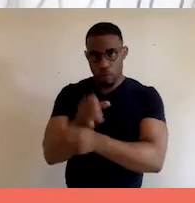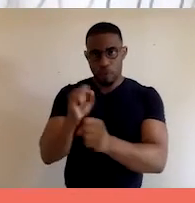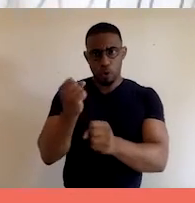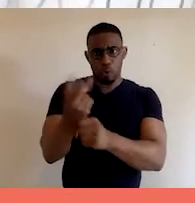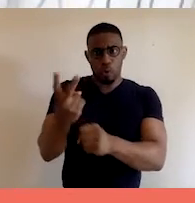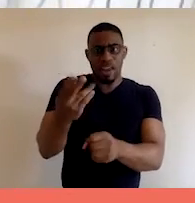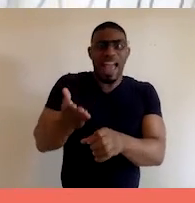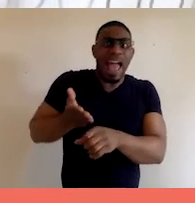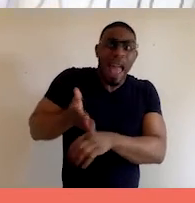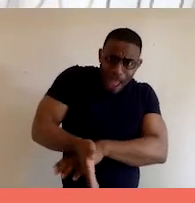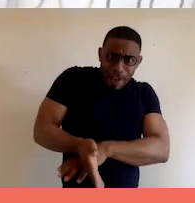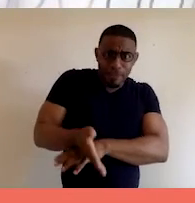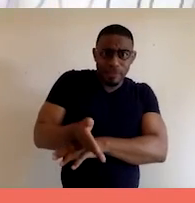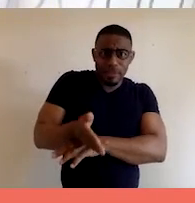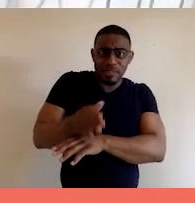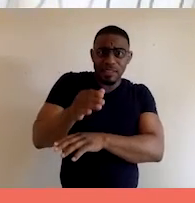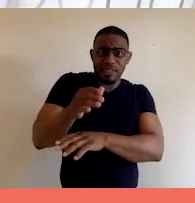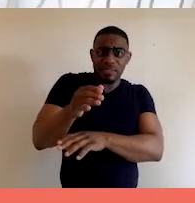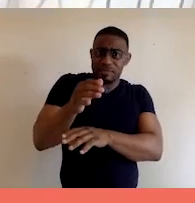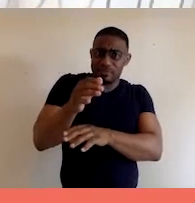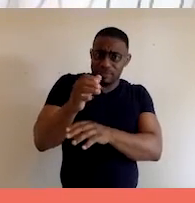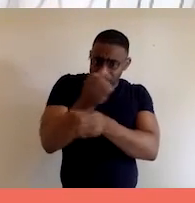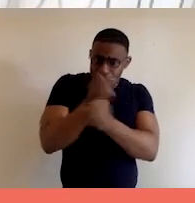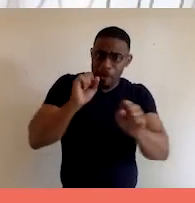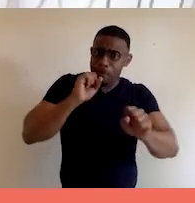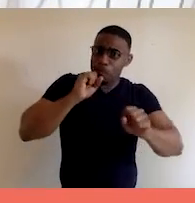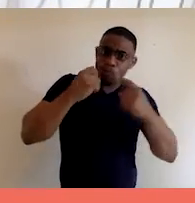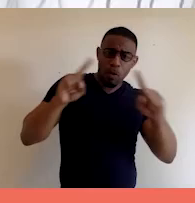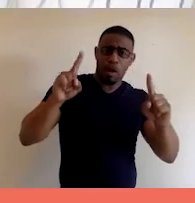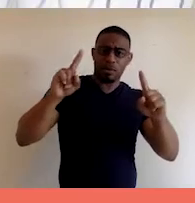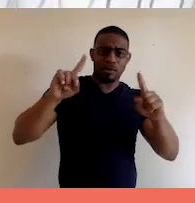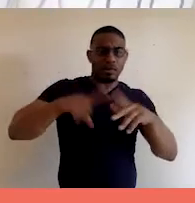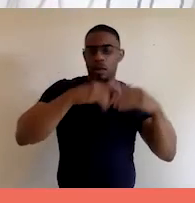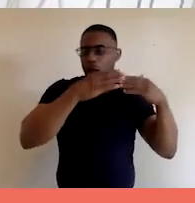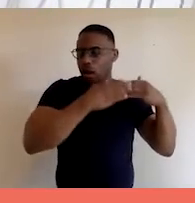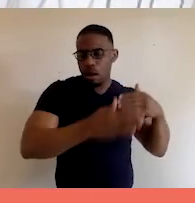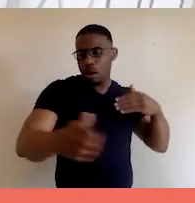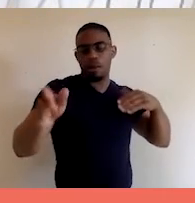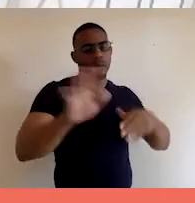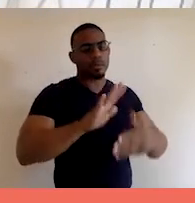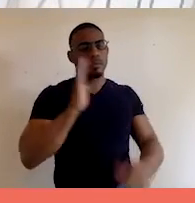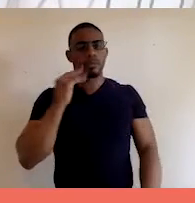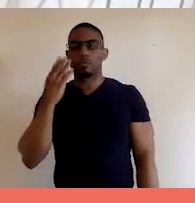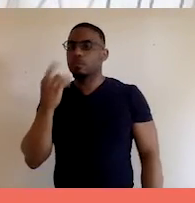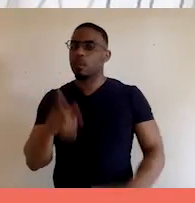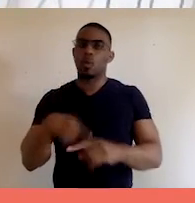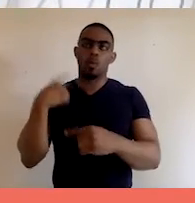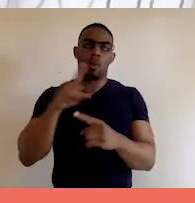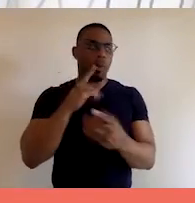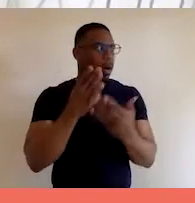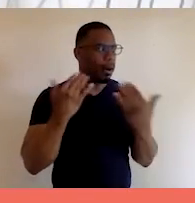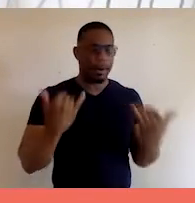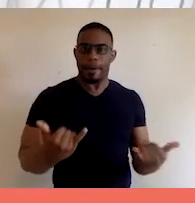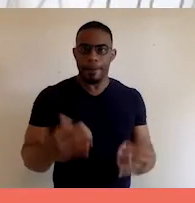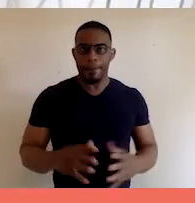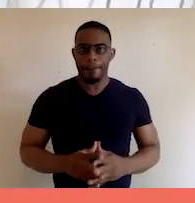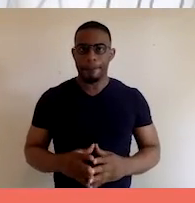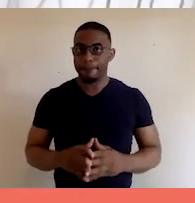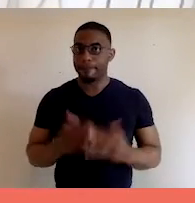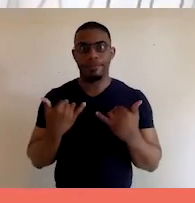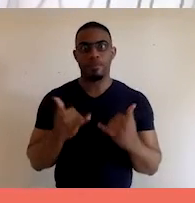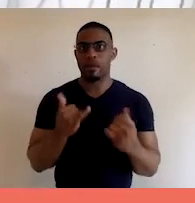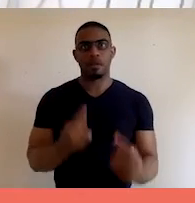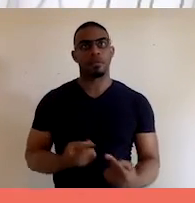2 years after the Emancipation Proclamation. It was the start of a long journey to where we are now,